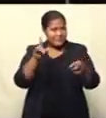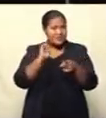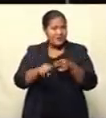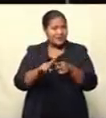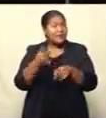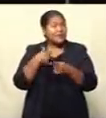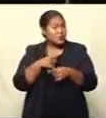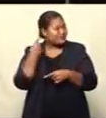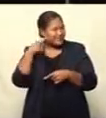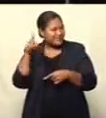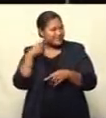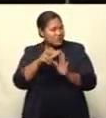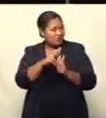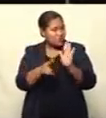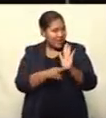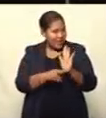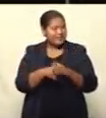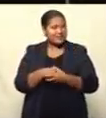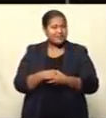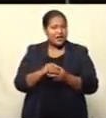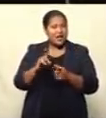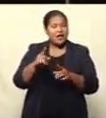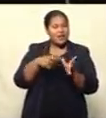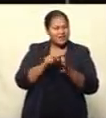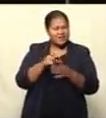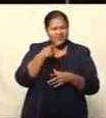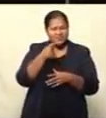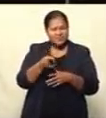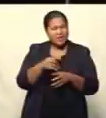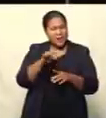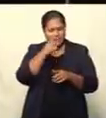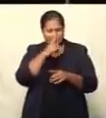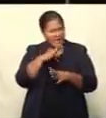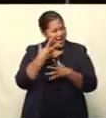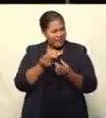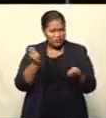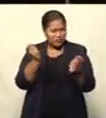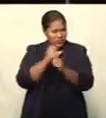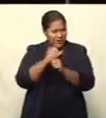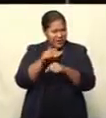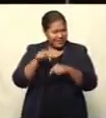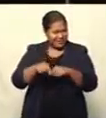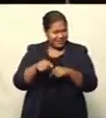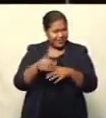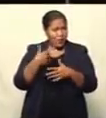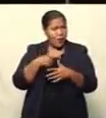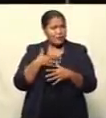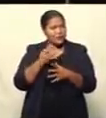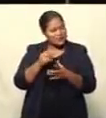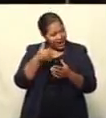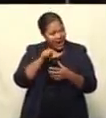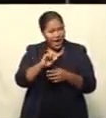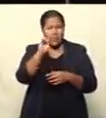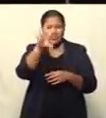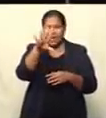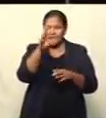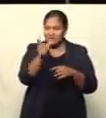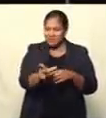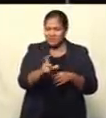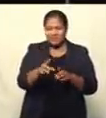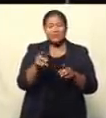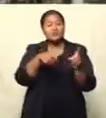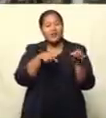followed. Apani Sawanga Irandovo reports people are urged to adjust to the current situation and only allow up to 10 persons at any